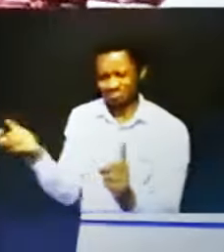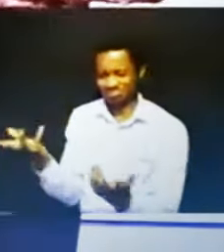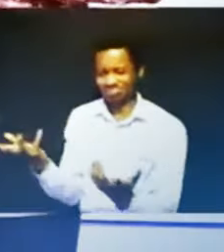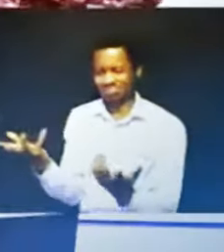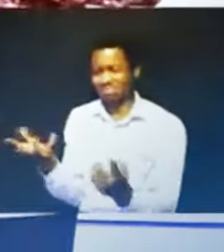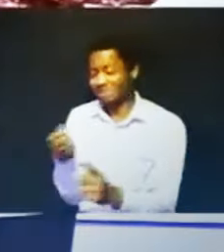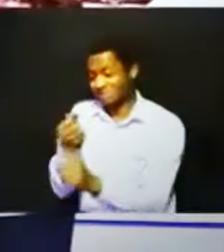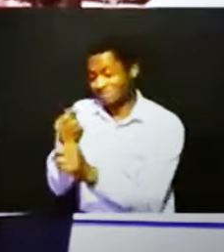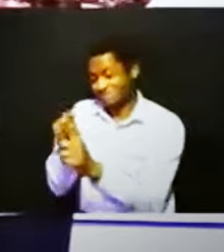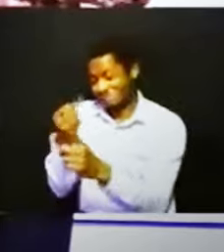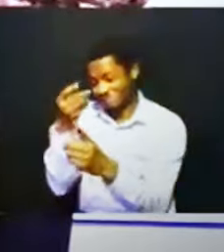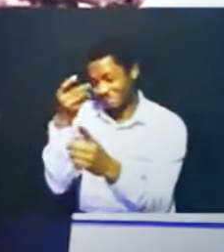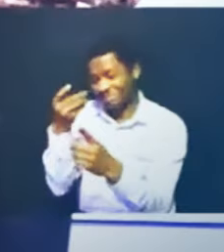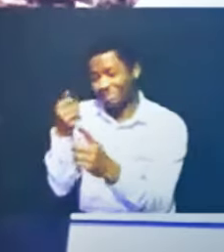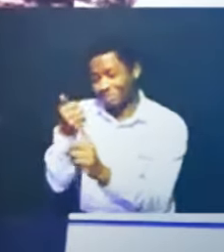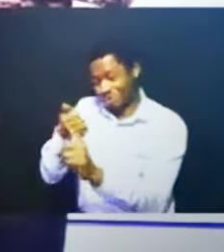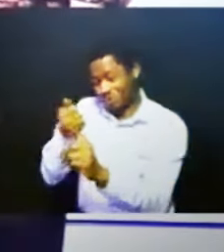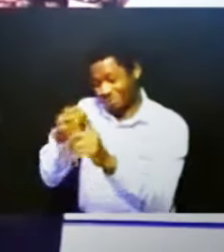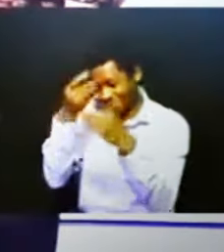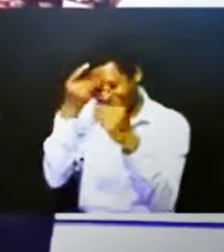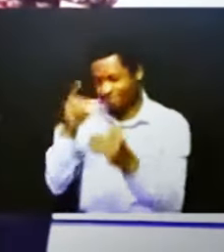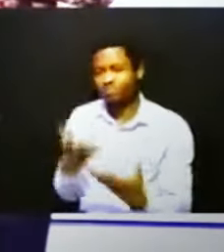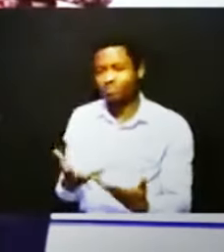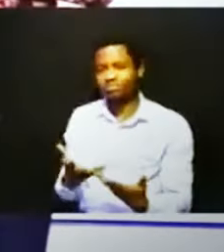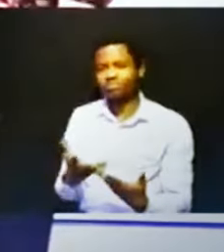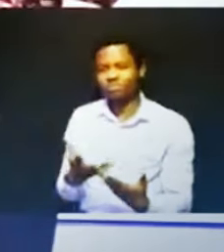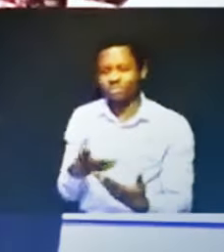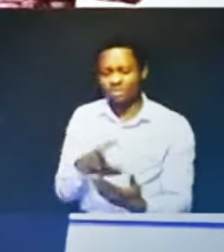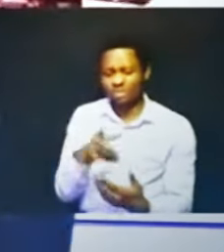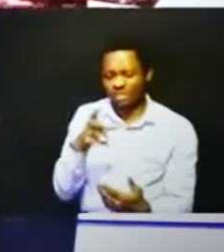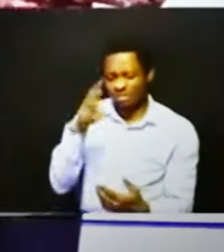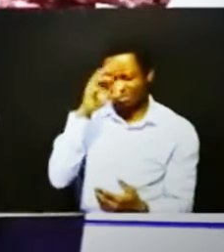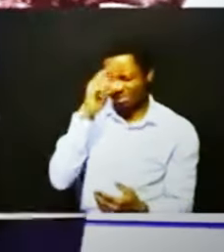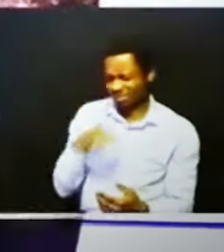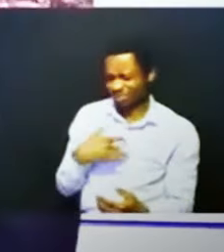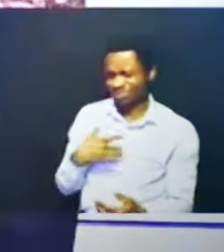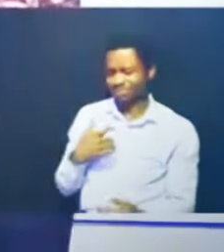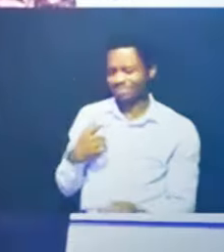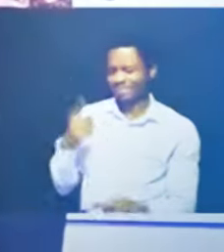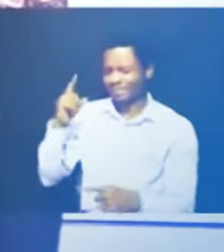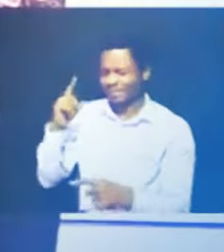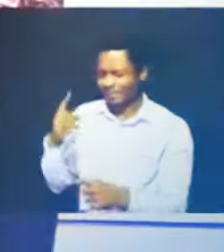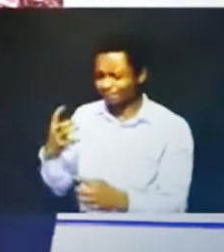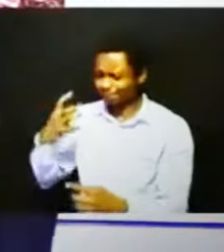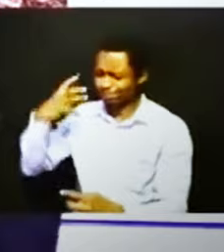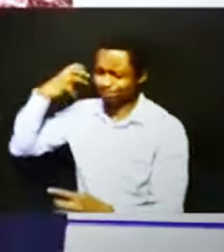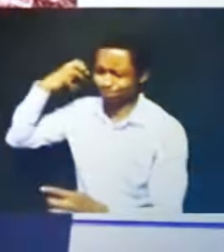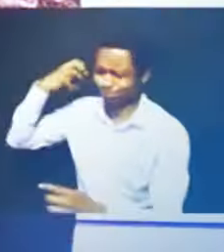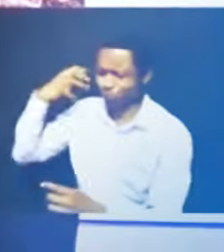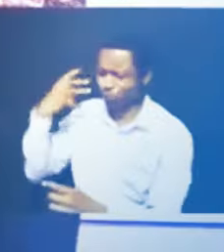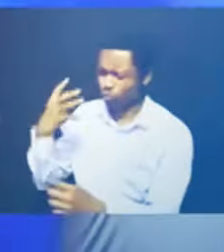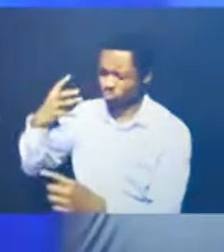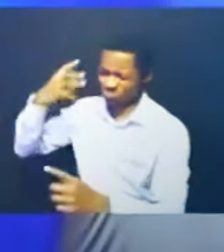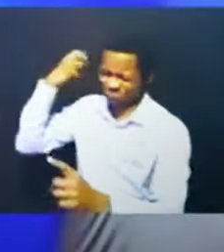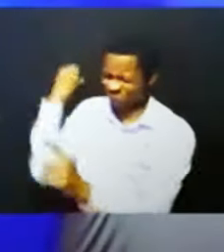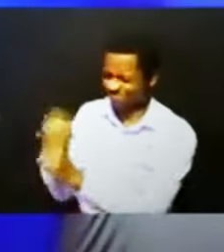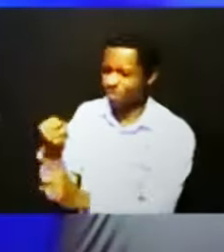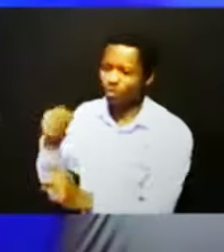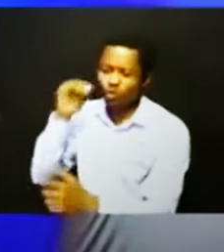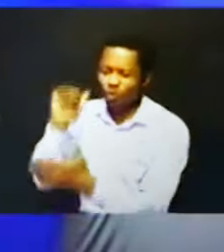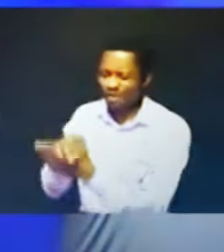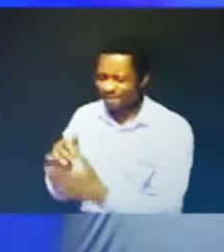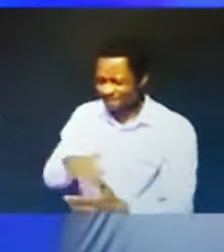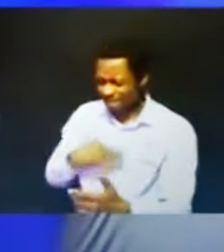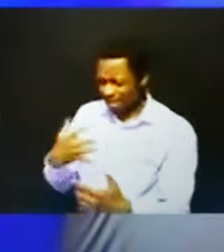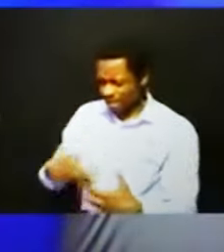one you want. But he said he just couldn't do that. Now so Osha no unto me. He was so angry. Now so